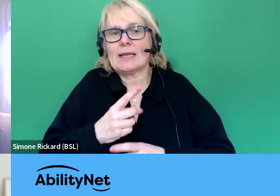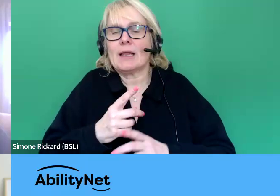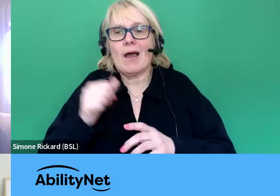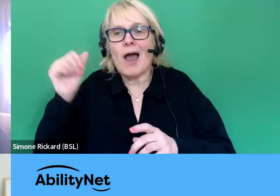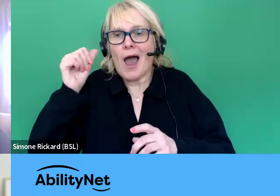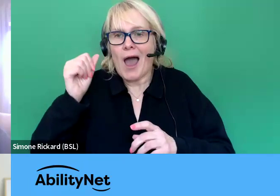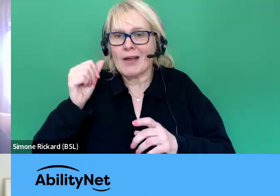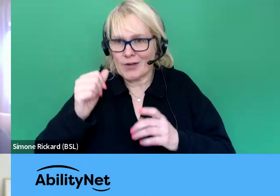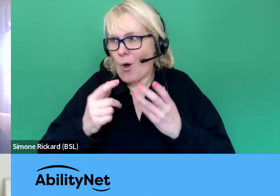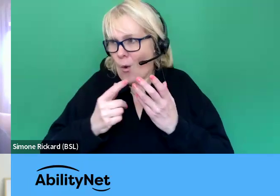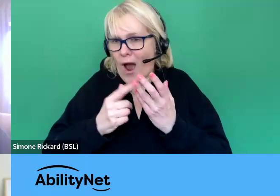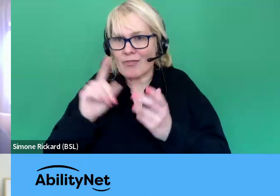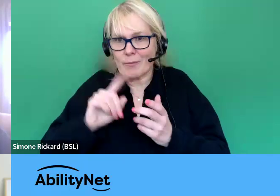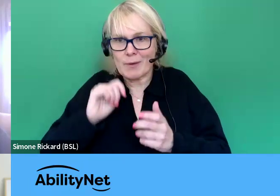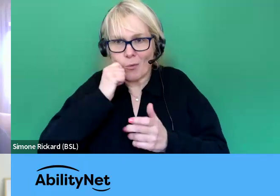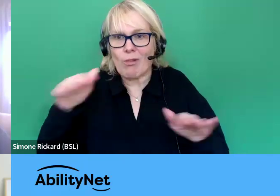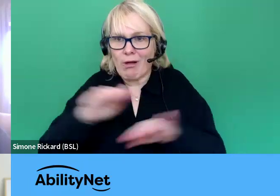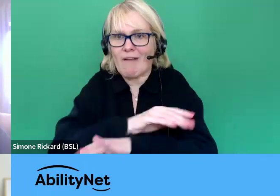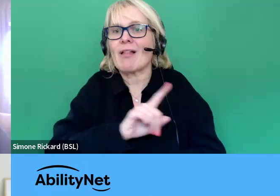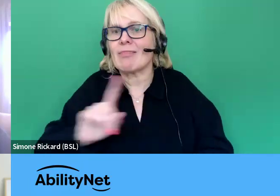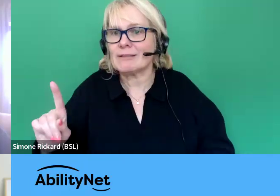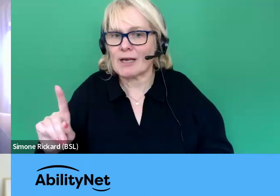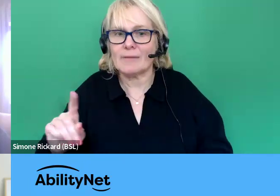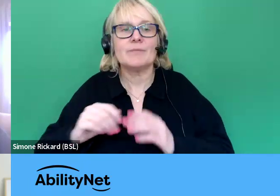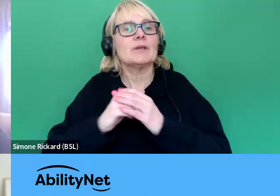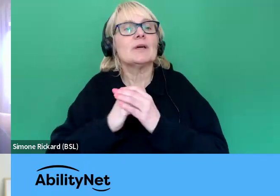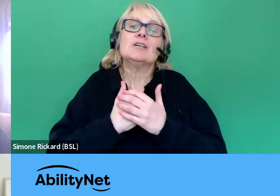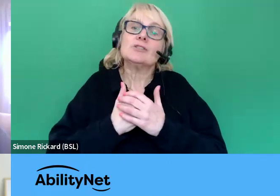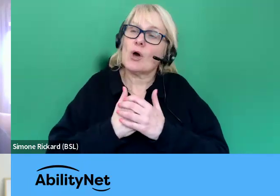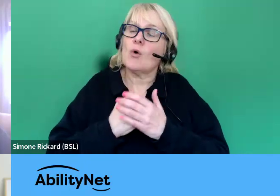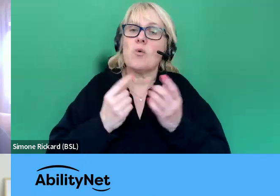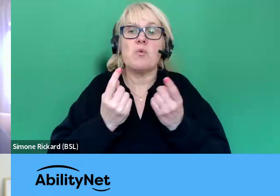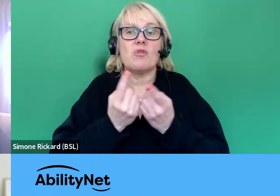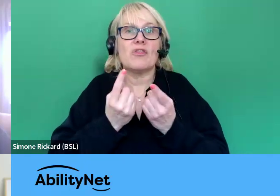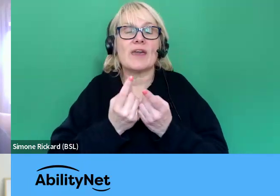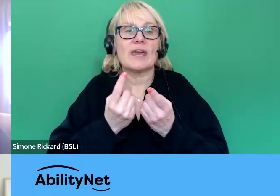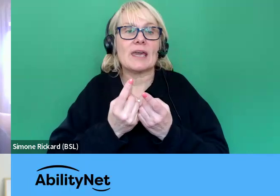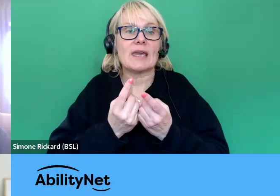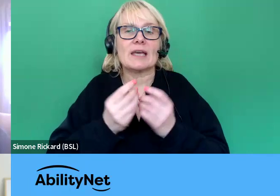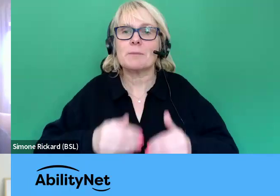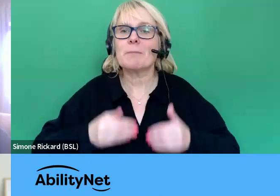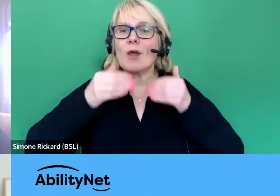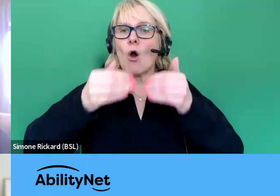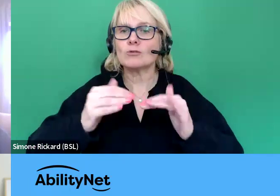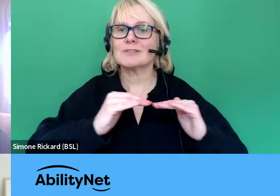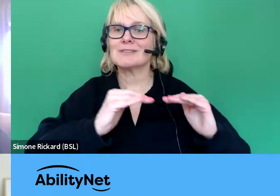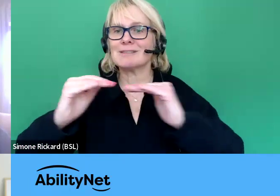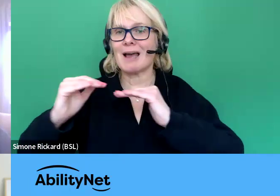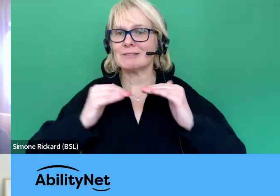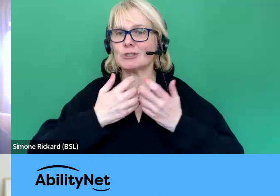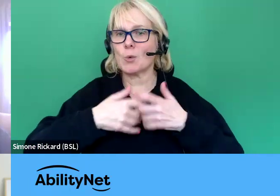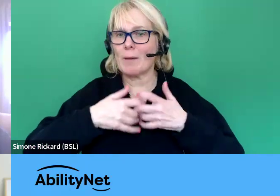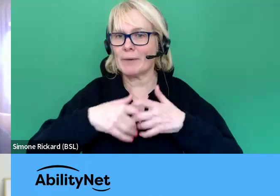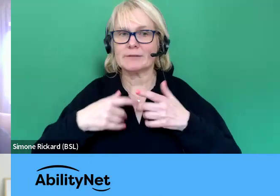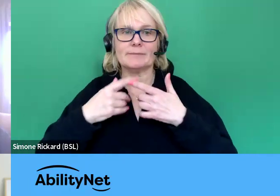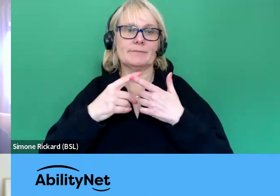other people will cover this in more detail today. These are essentially things that go beyond the standard equipment at work. It covers things